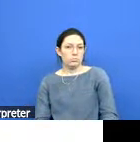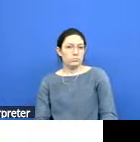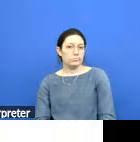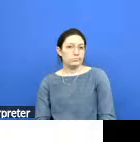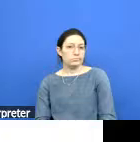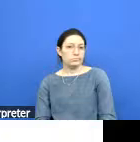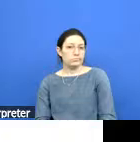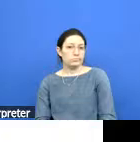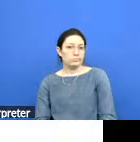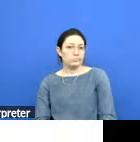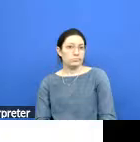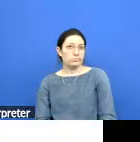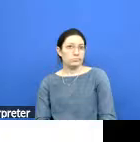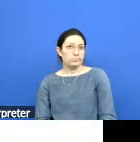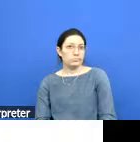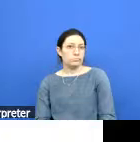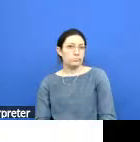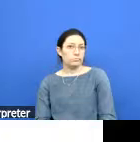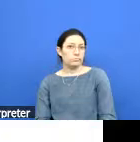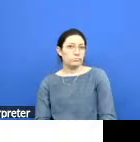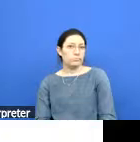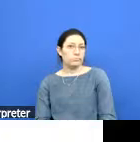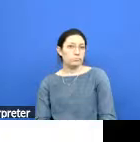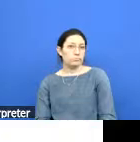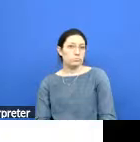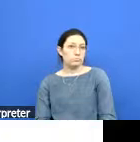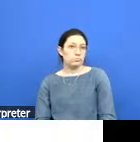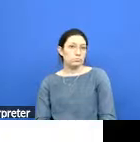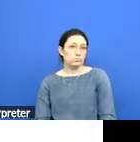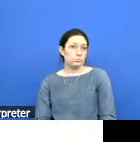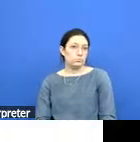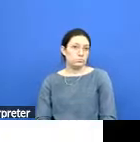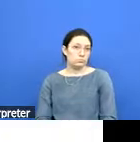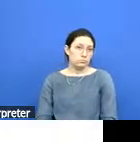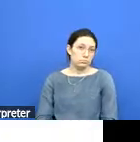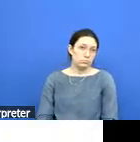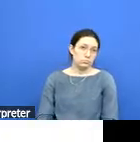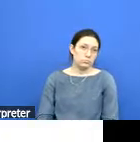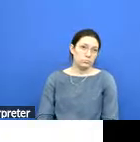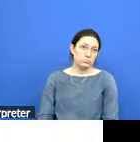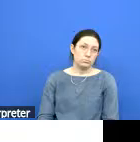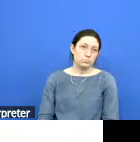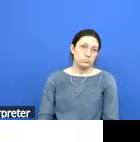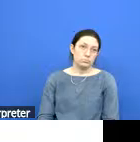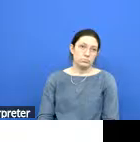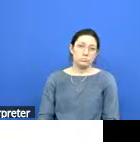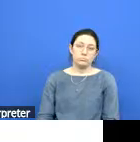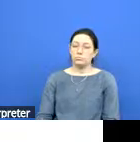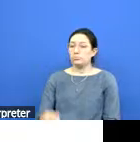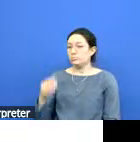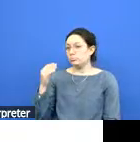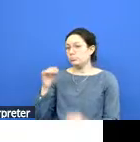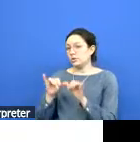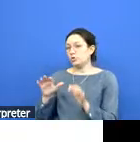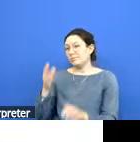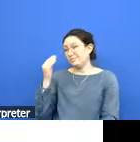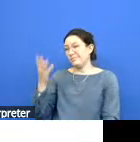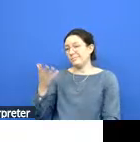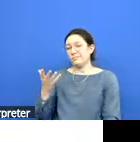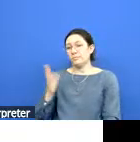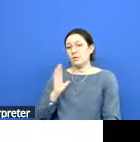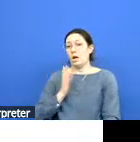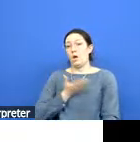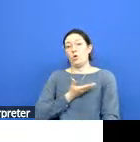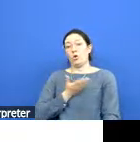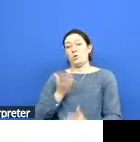I will say for the traffic study we prepared, it does get reviewed by the town, New York State DOT, Monroe County DOT. So it's not like we just